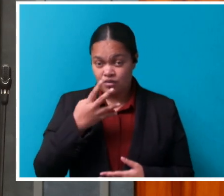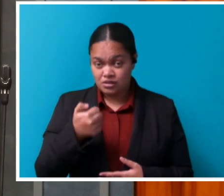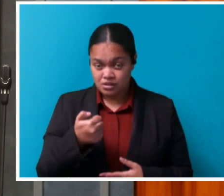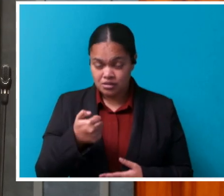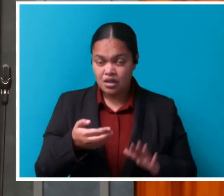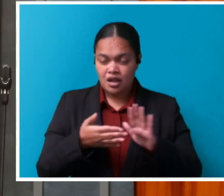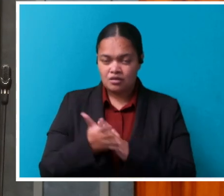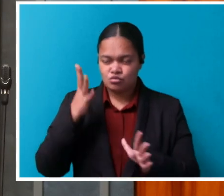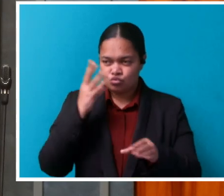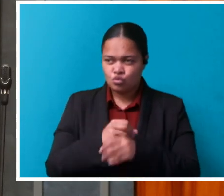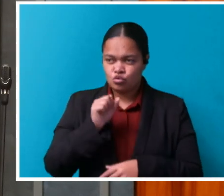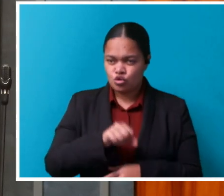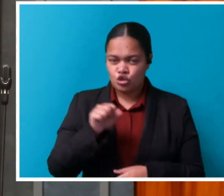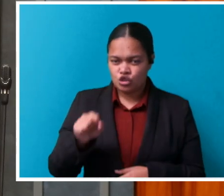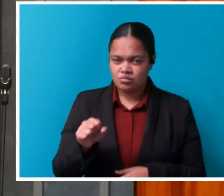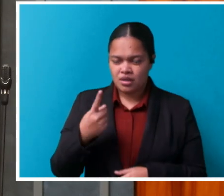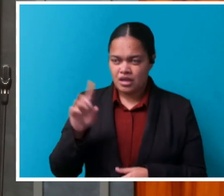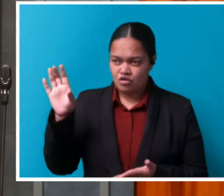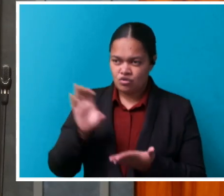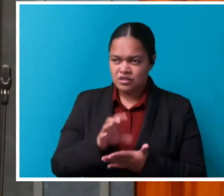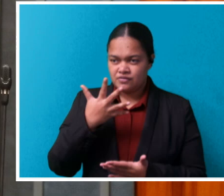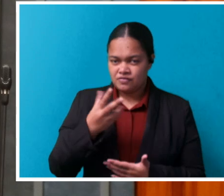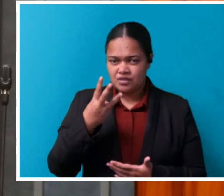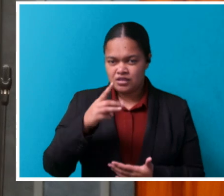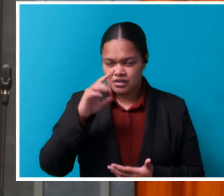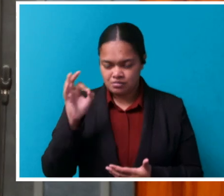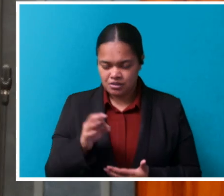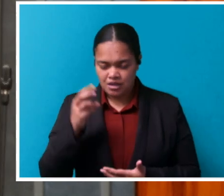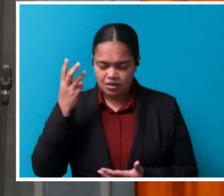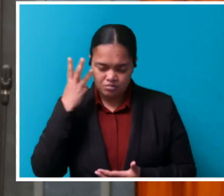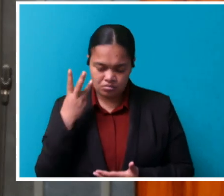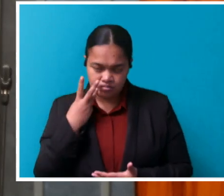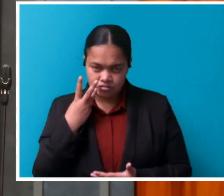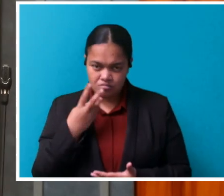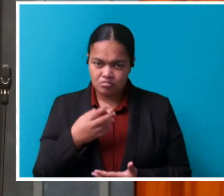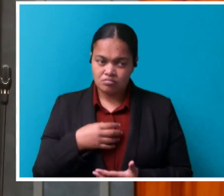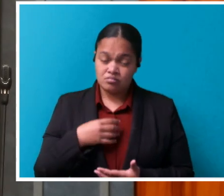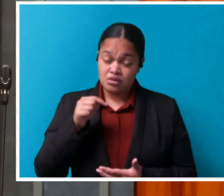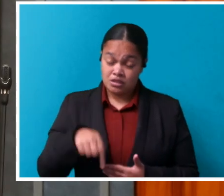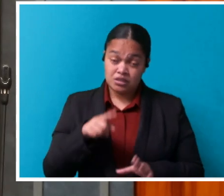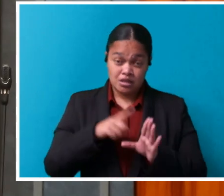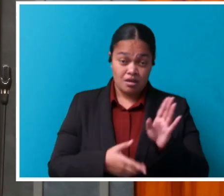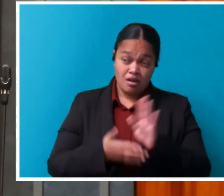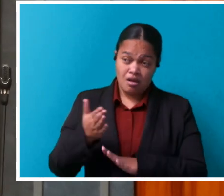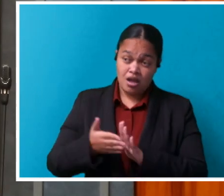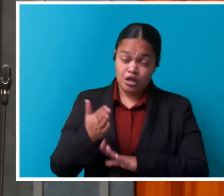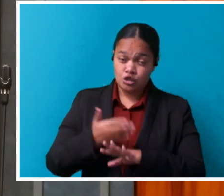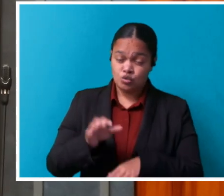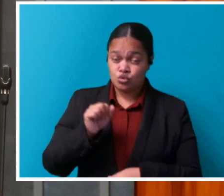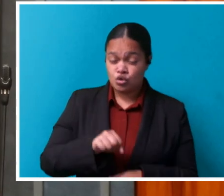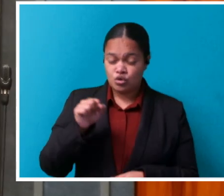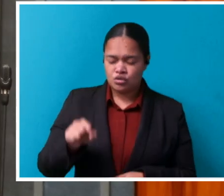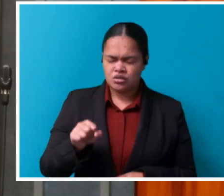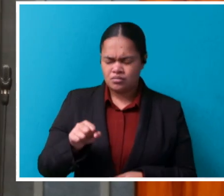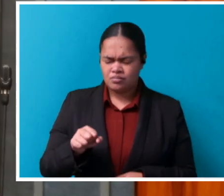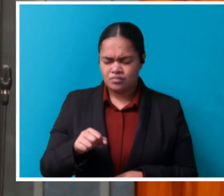under total scholarship and grants, 53% are females. Moreover, this year, the highest number of new scholarships taken in